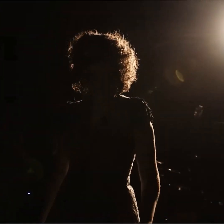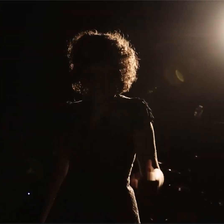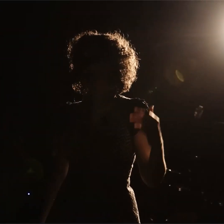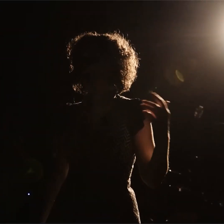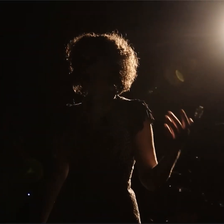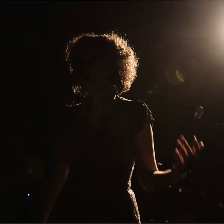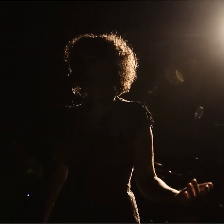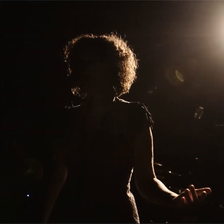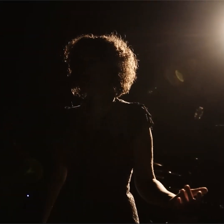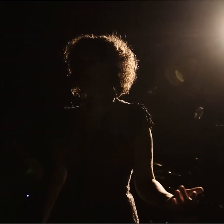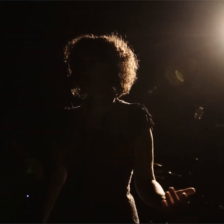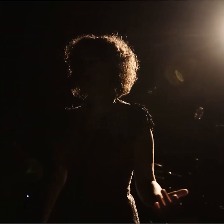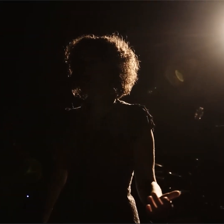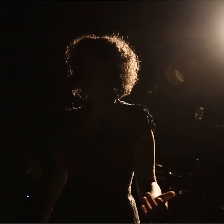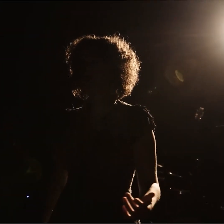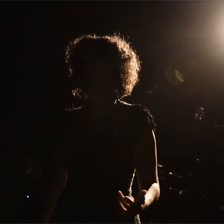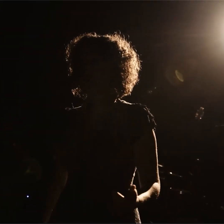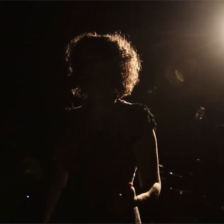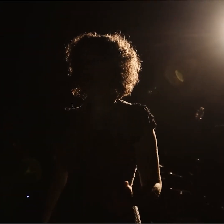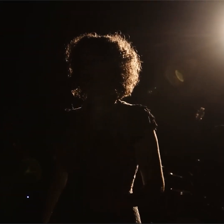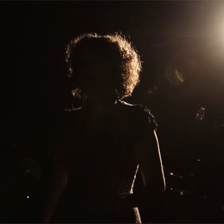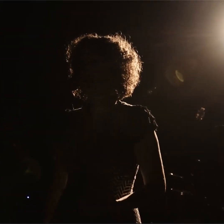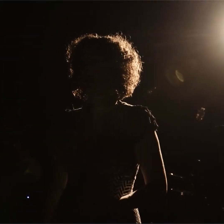Oubliant l'automne